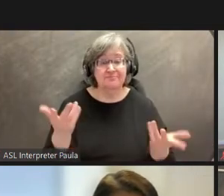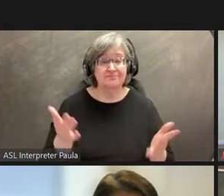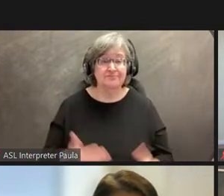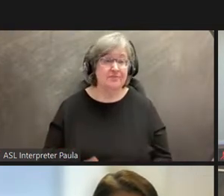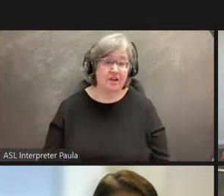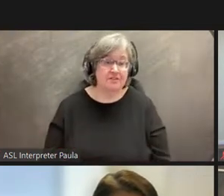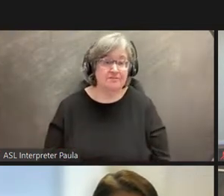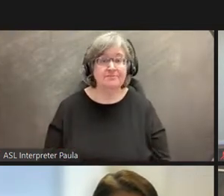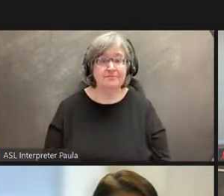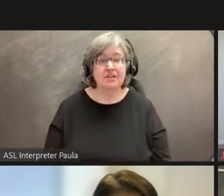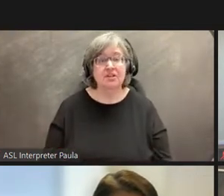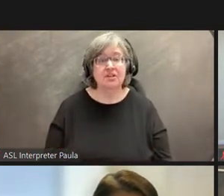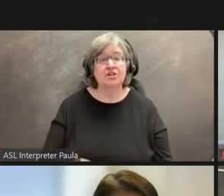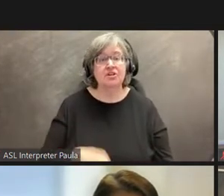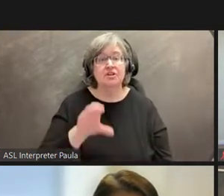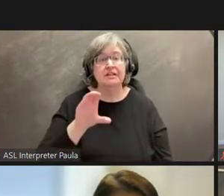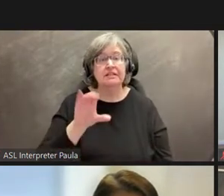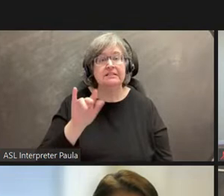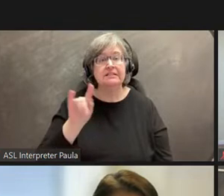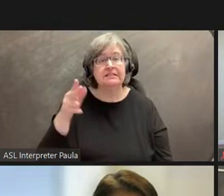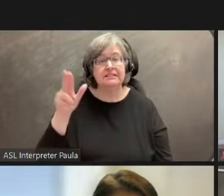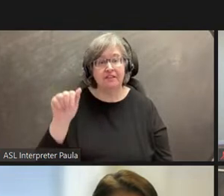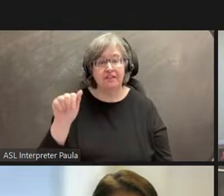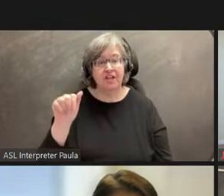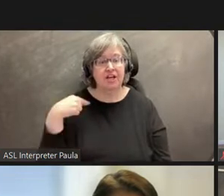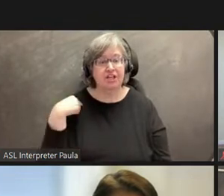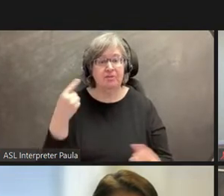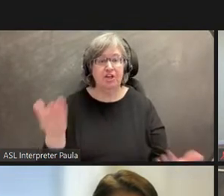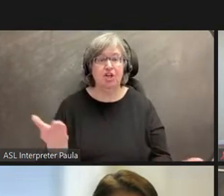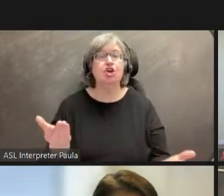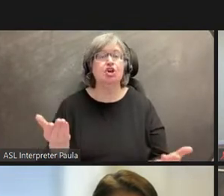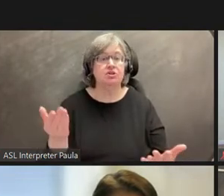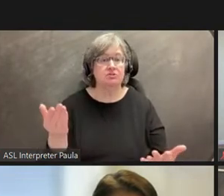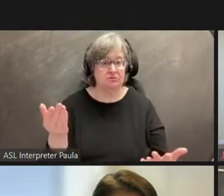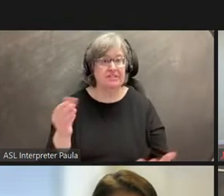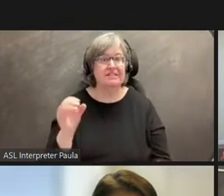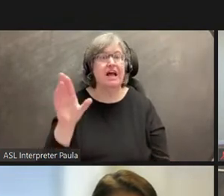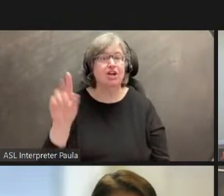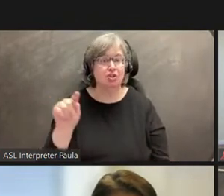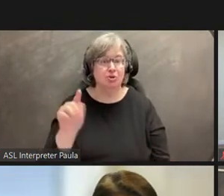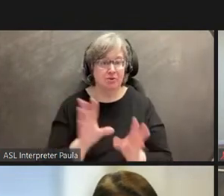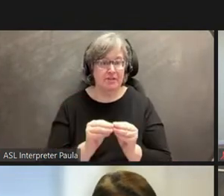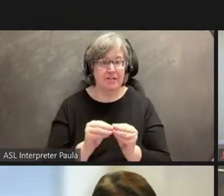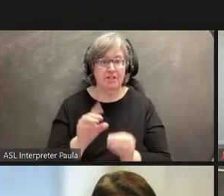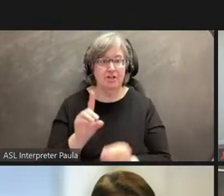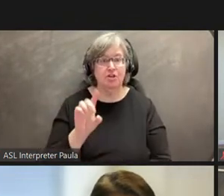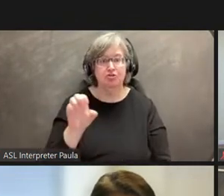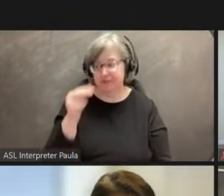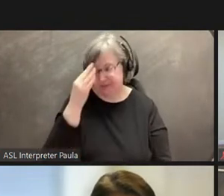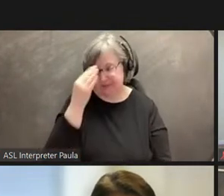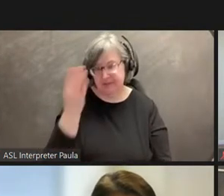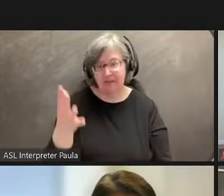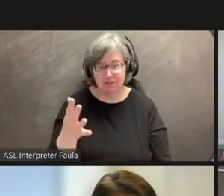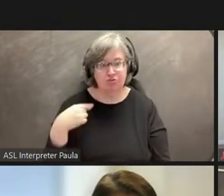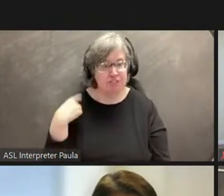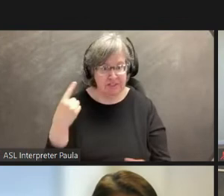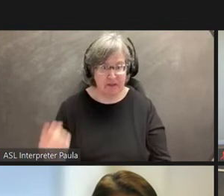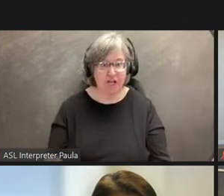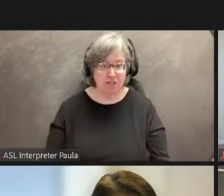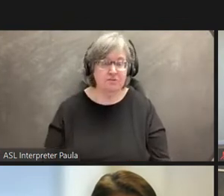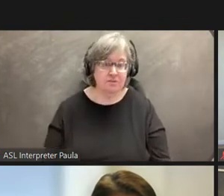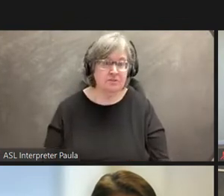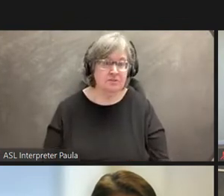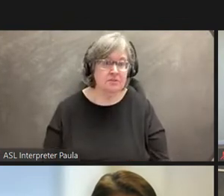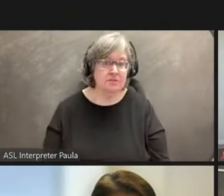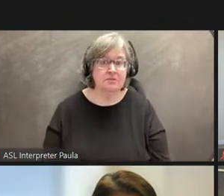so she was here since the October meeting, Doreen.